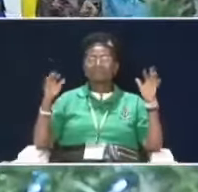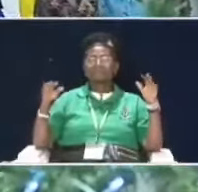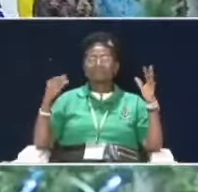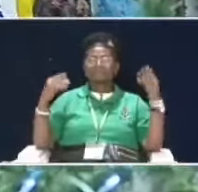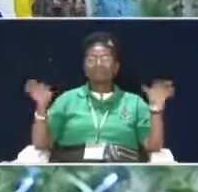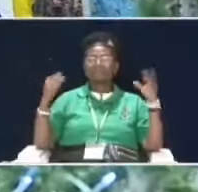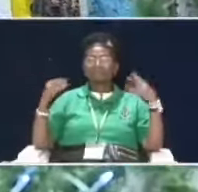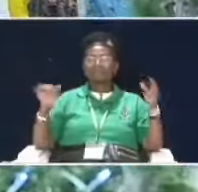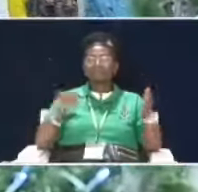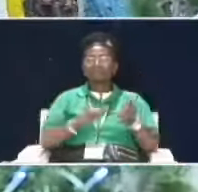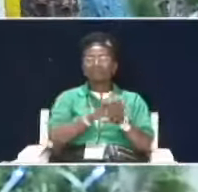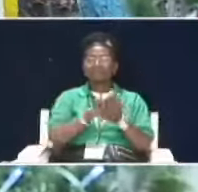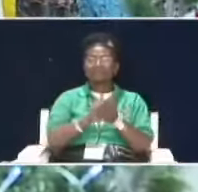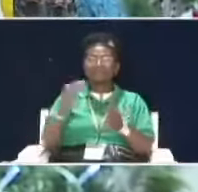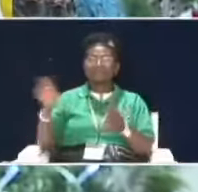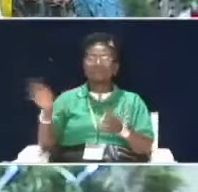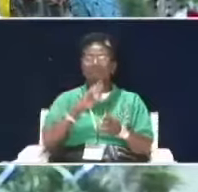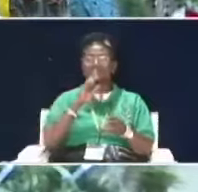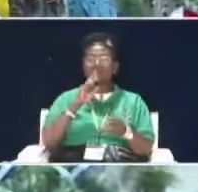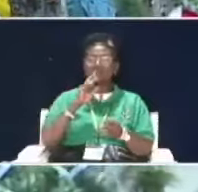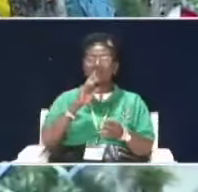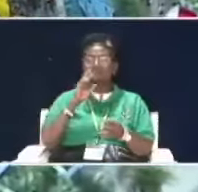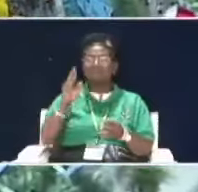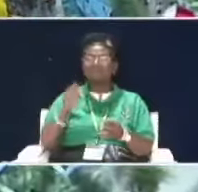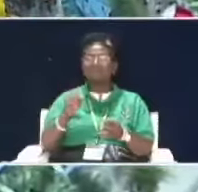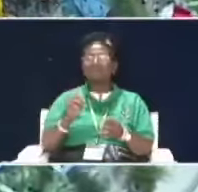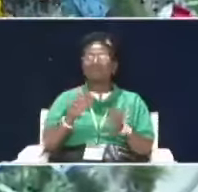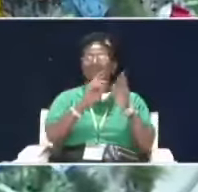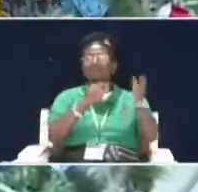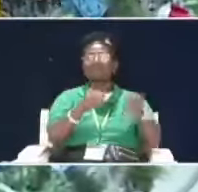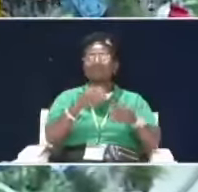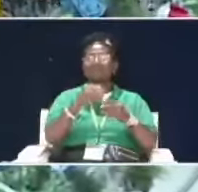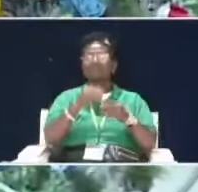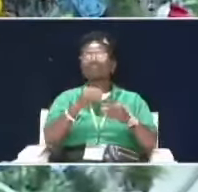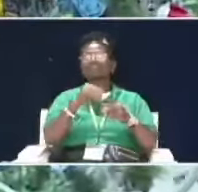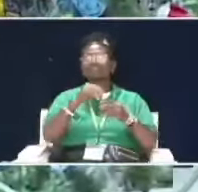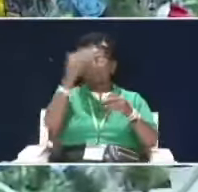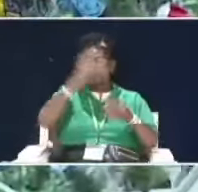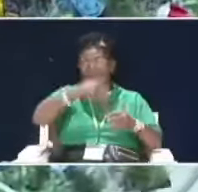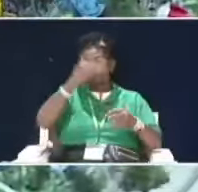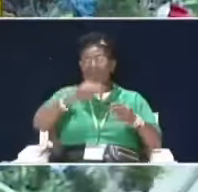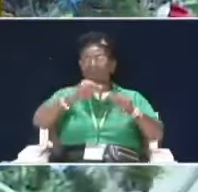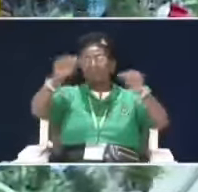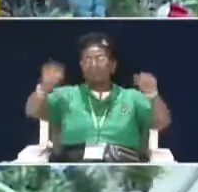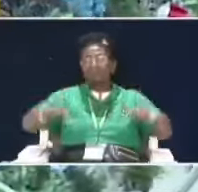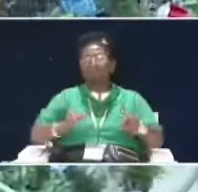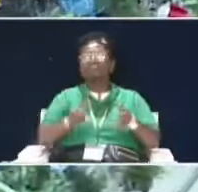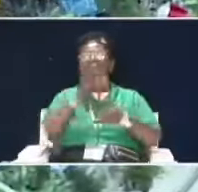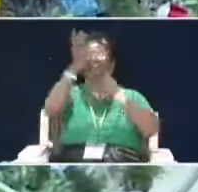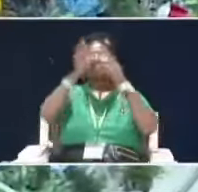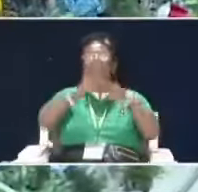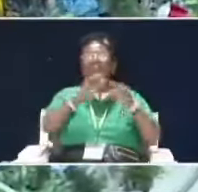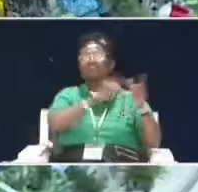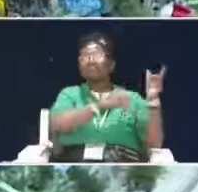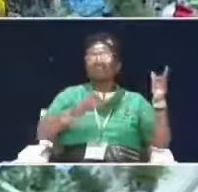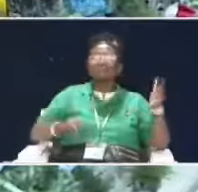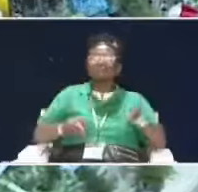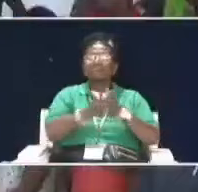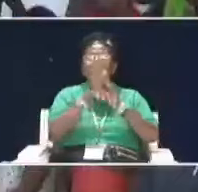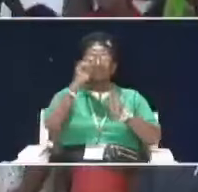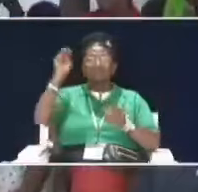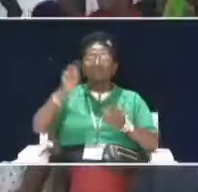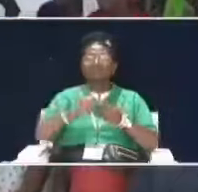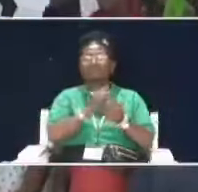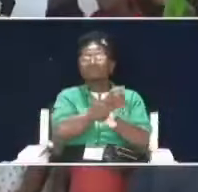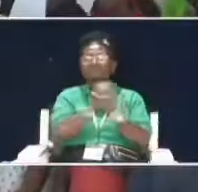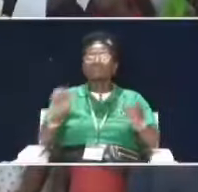Now those of you already before the altar, begin to cry unto the Lord. Ask him to have mercy on you. Ask him to save your